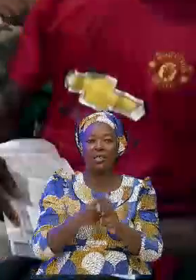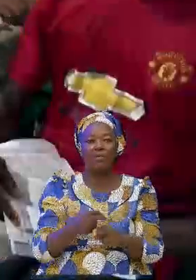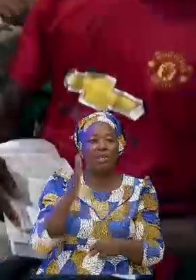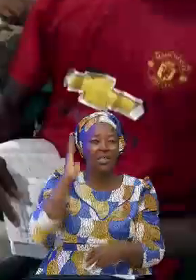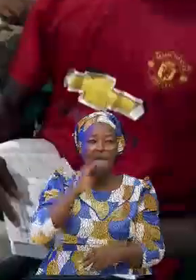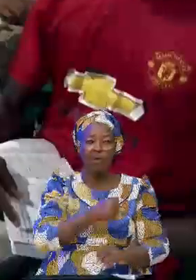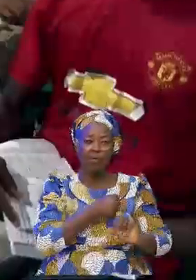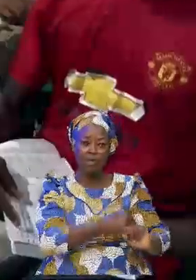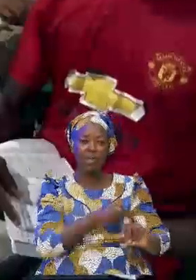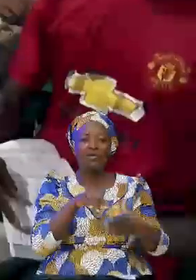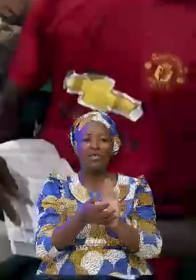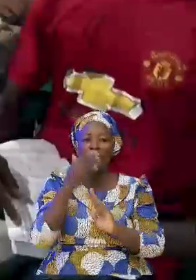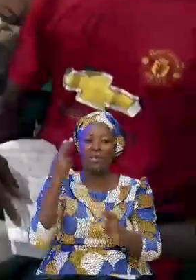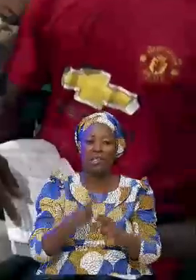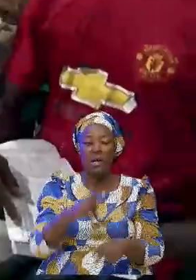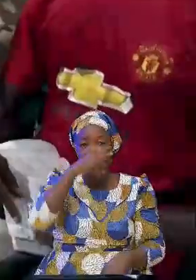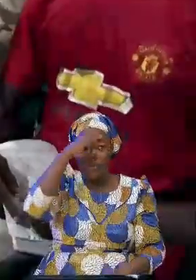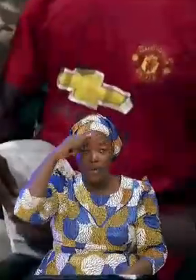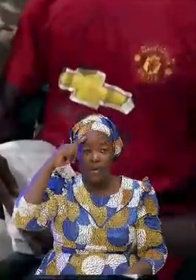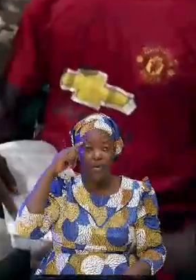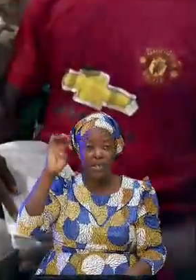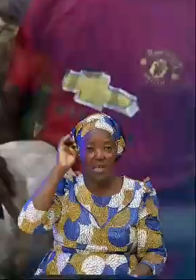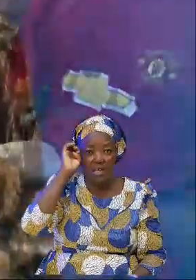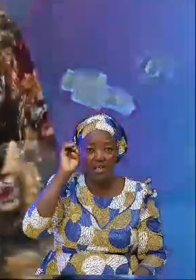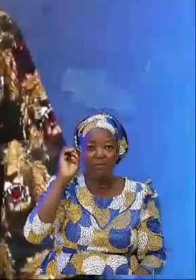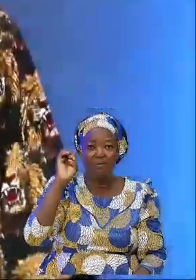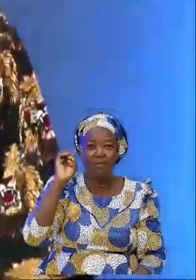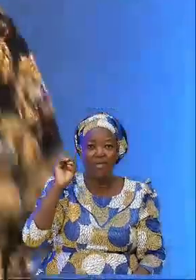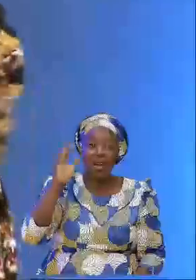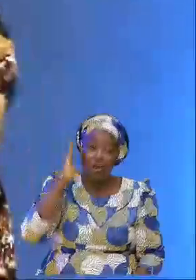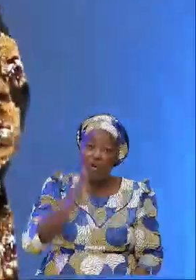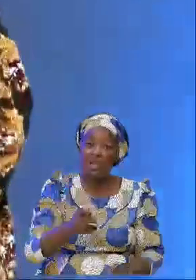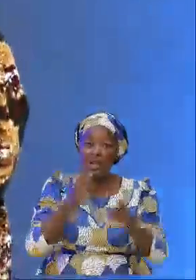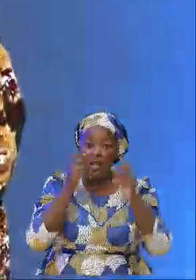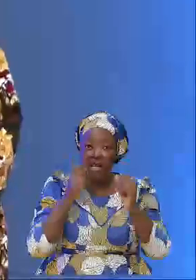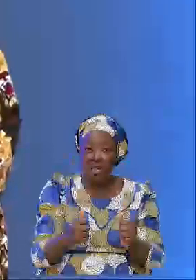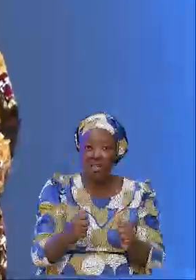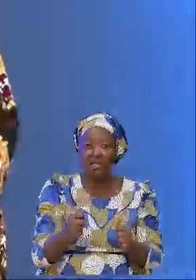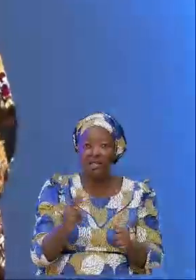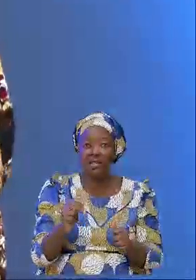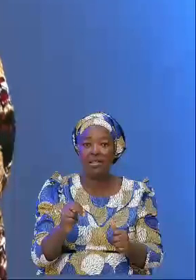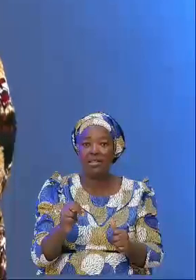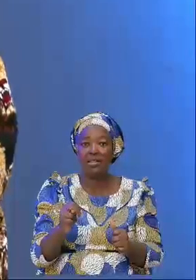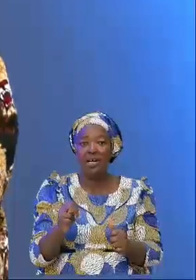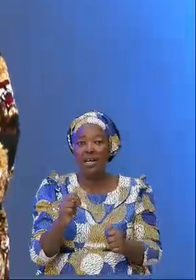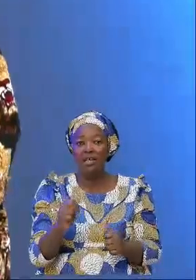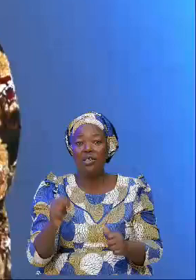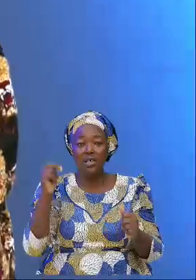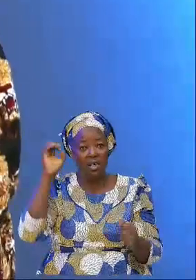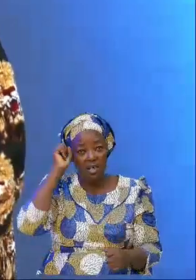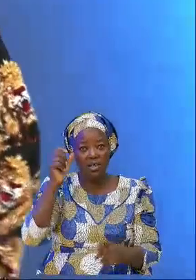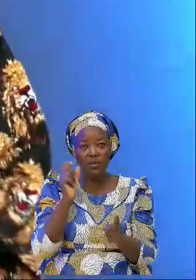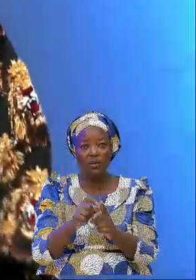delivered, shall be protected, shall be preserved, because he